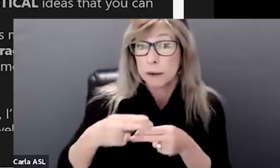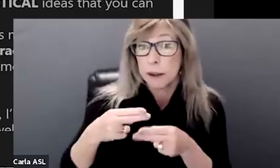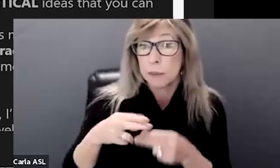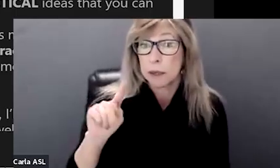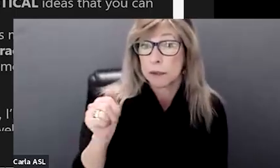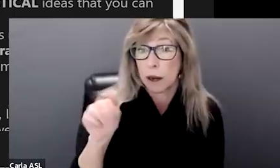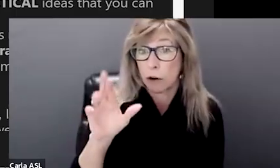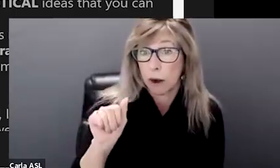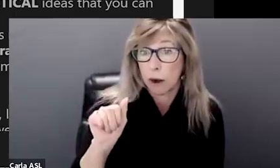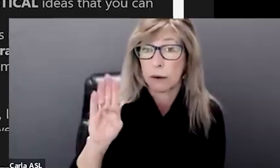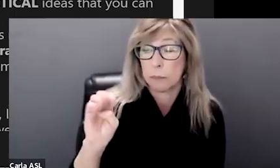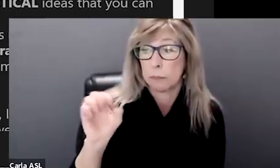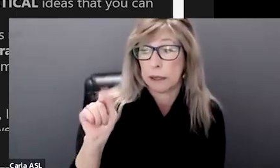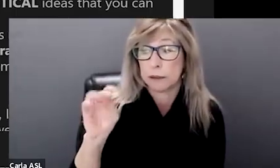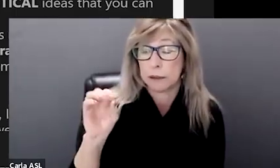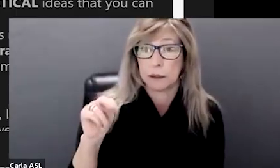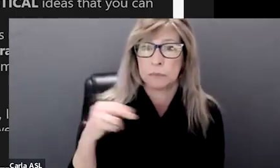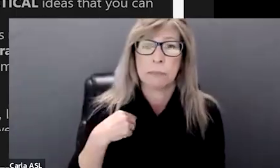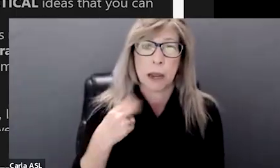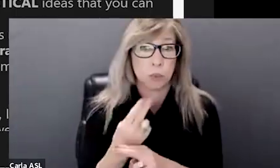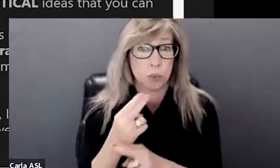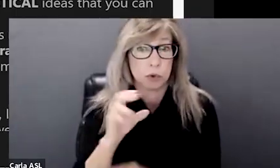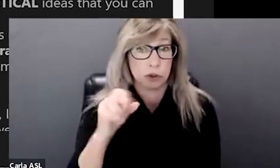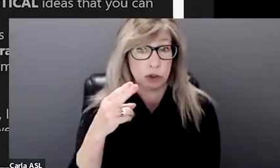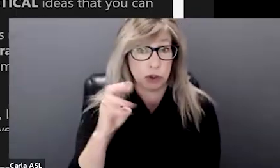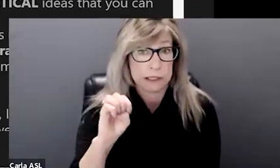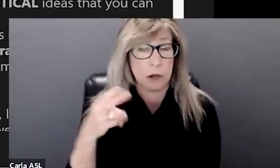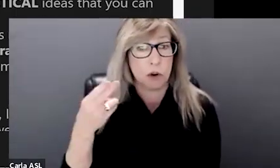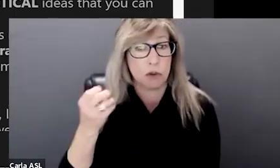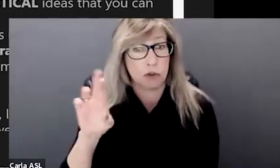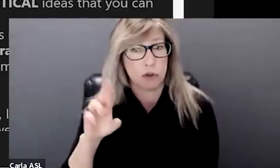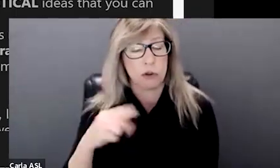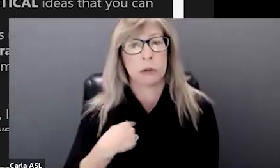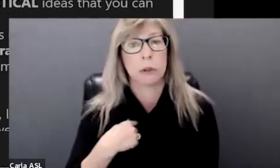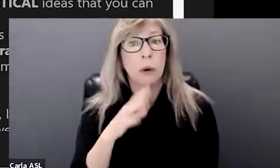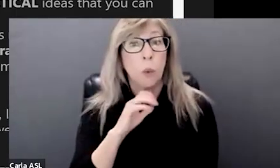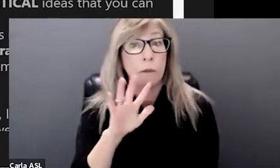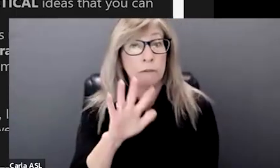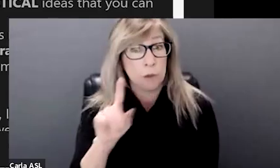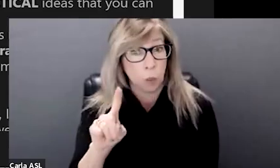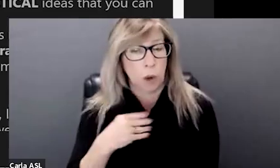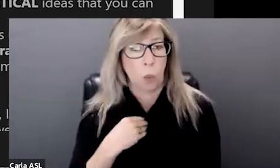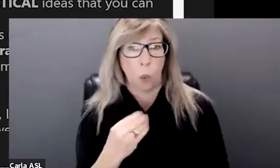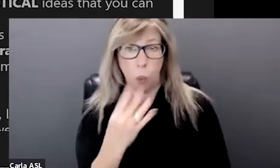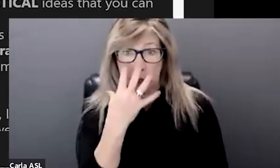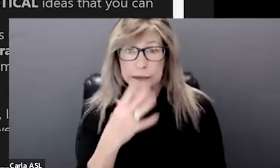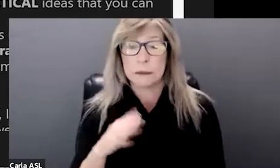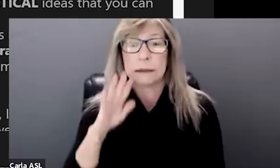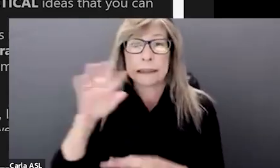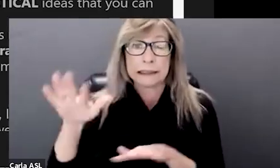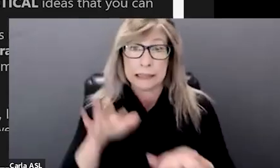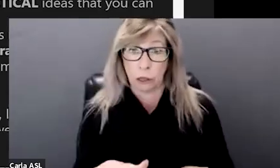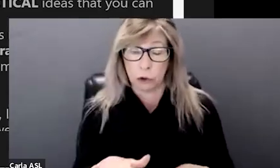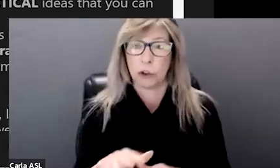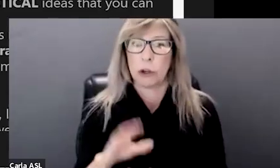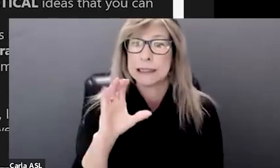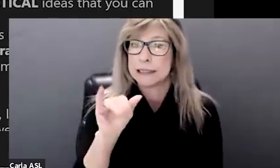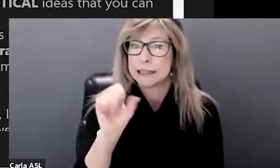I am she, her are my pronouns. I am a 51-year-old white settler cis woman with brown